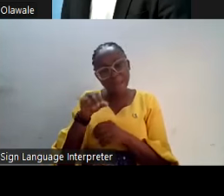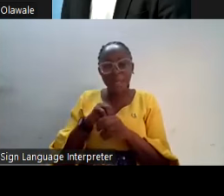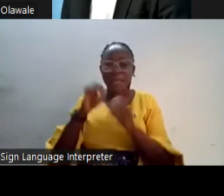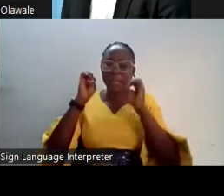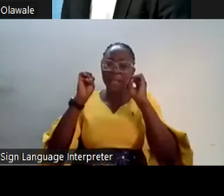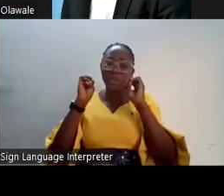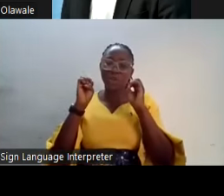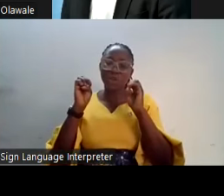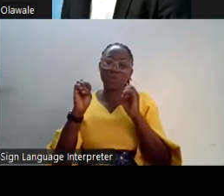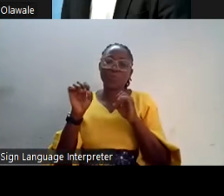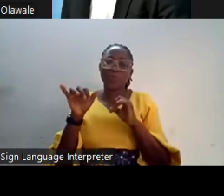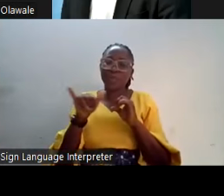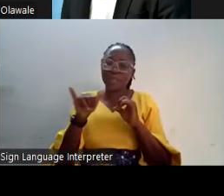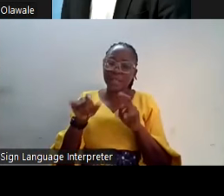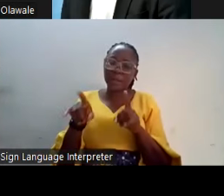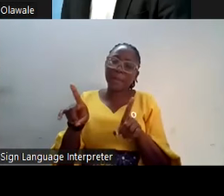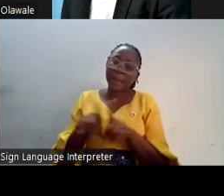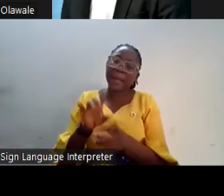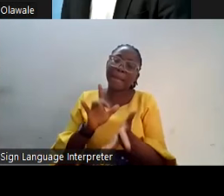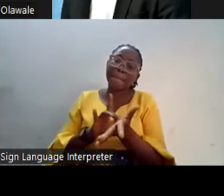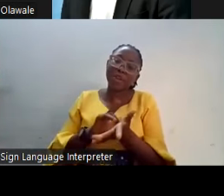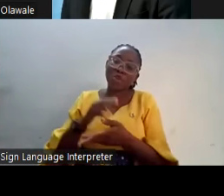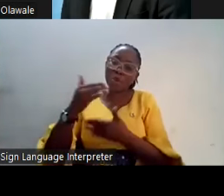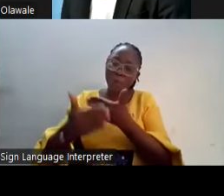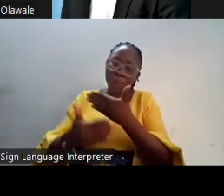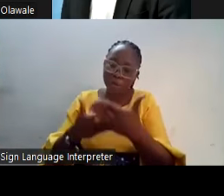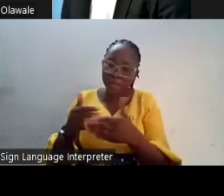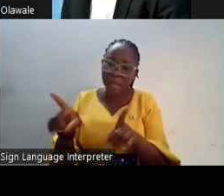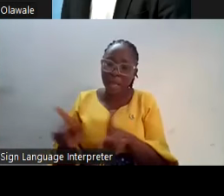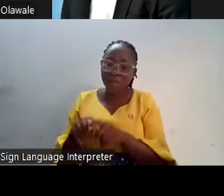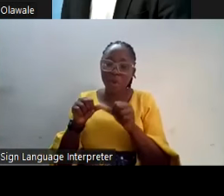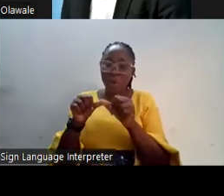that similar medical process as we move forward. Okay,